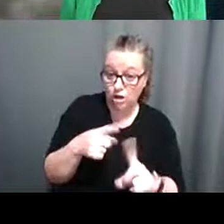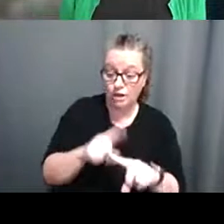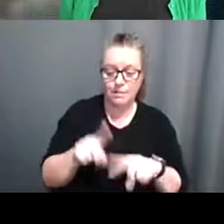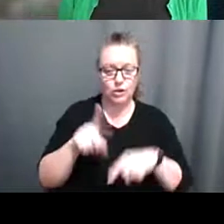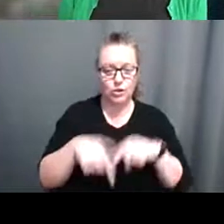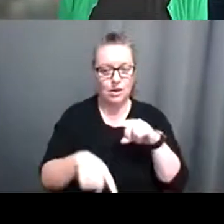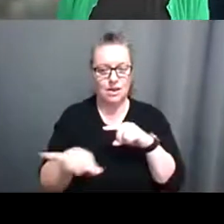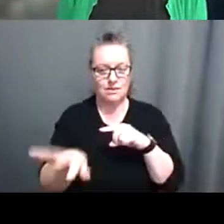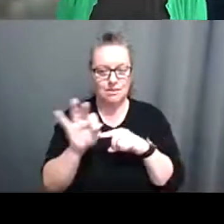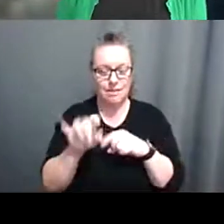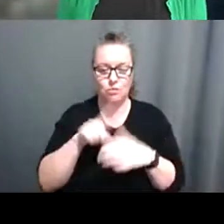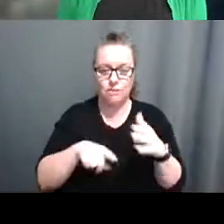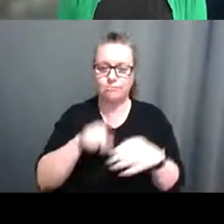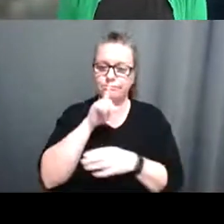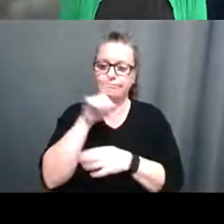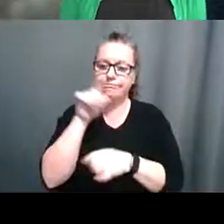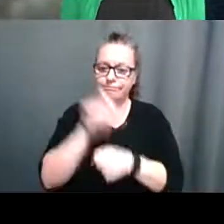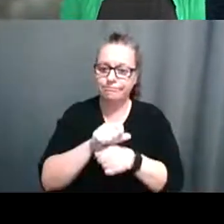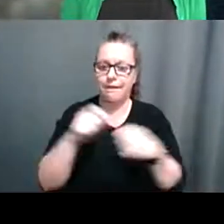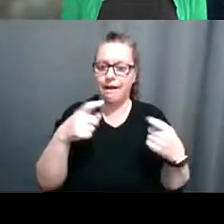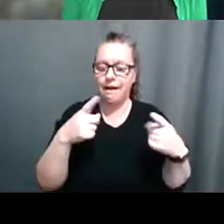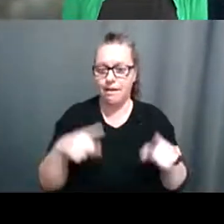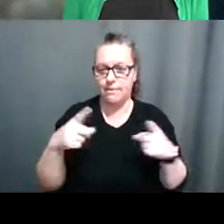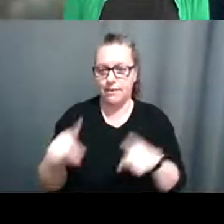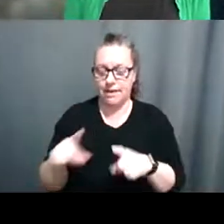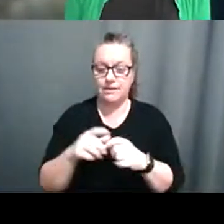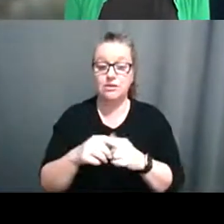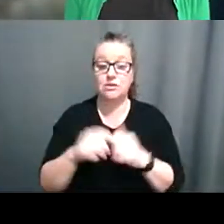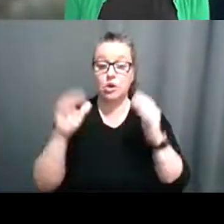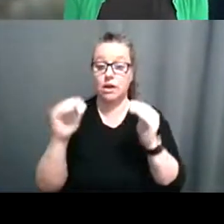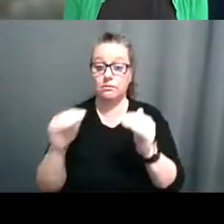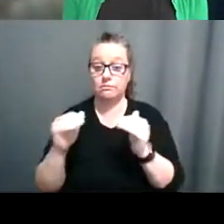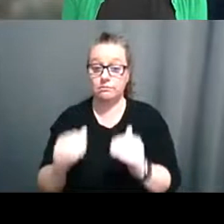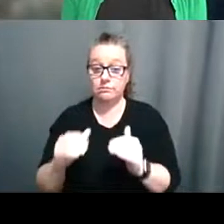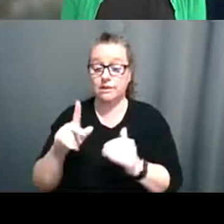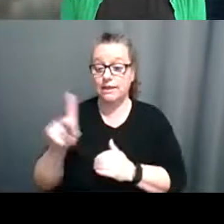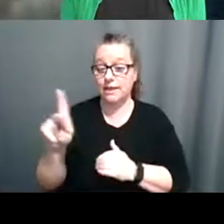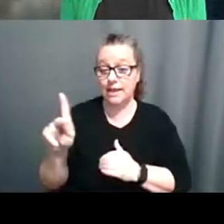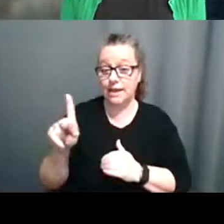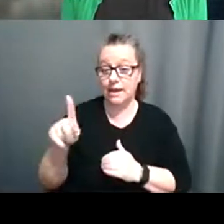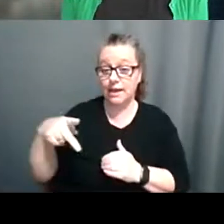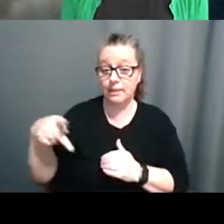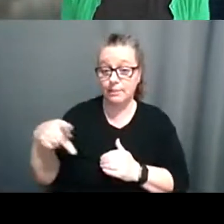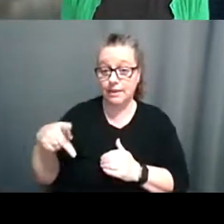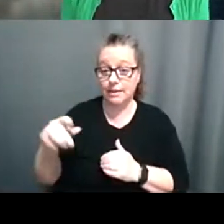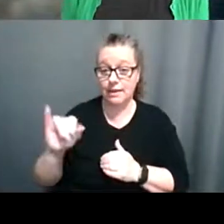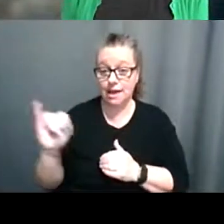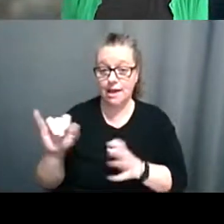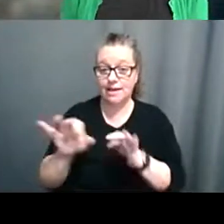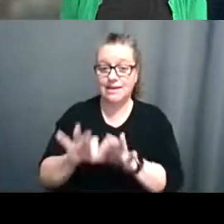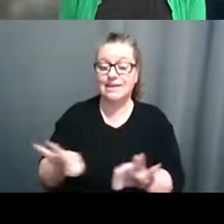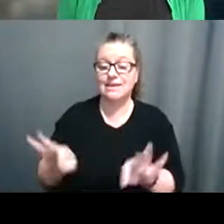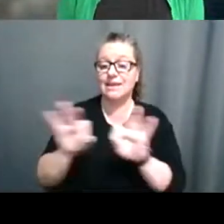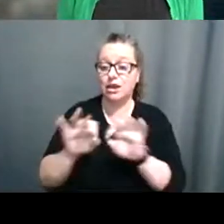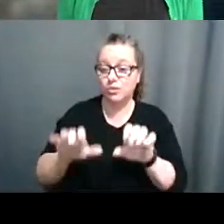what is actually happening. So moving from metrics are KPIs, or key performance